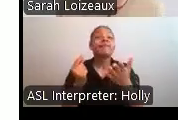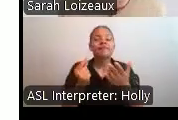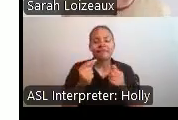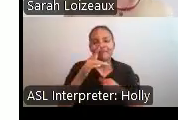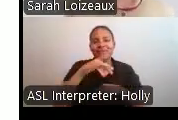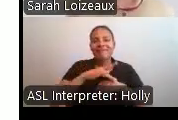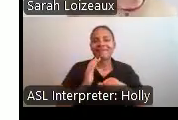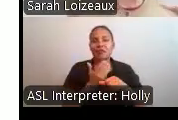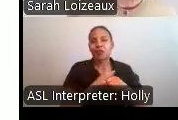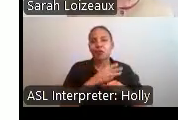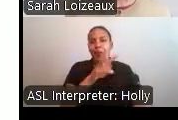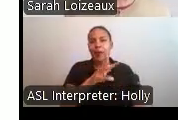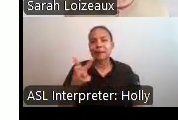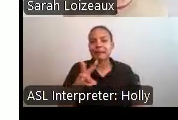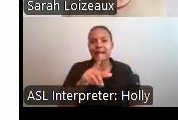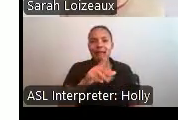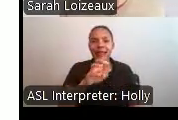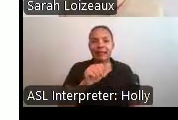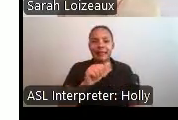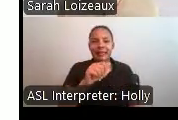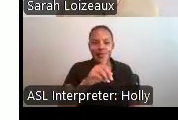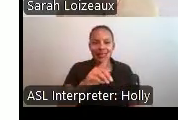leadcenter.org,